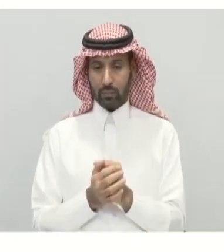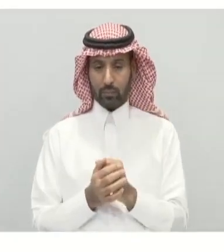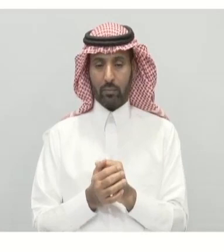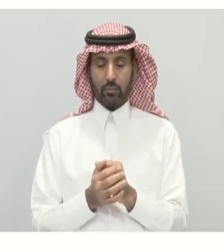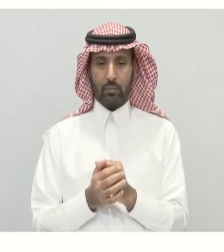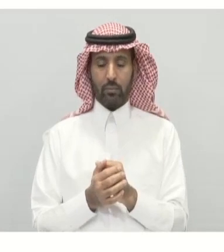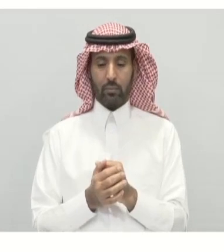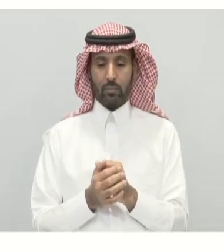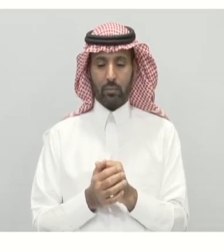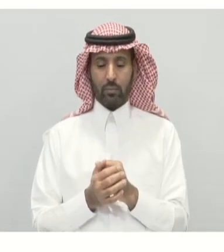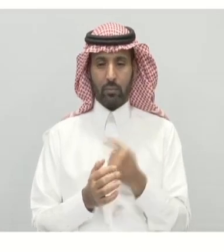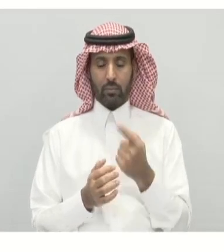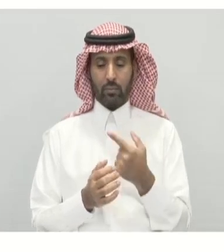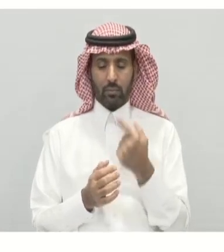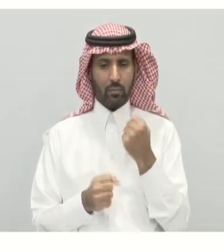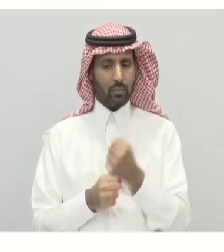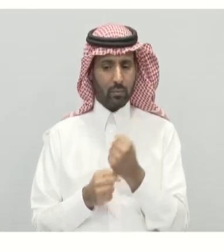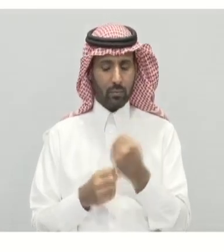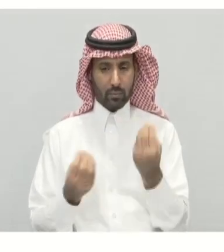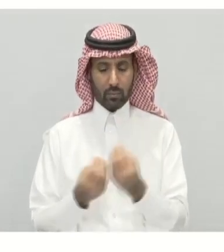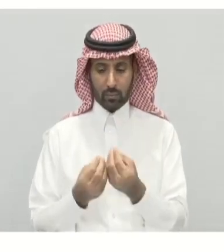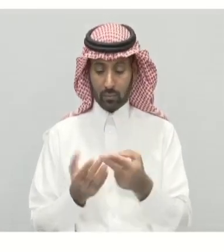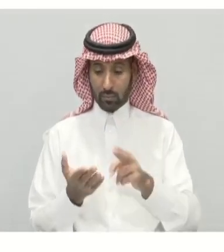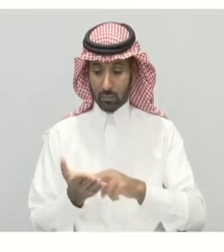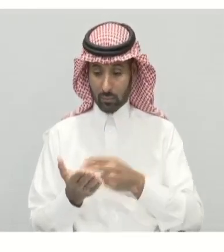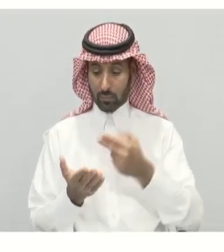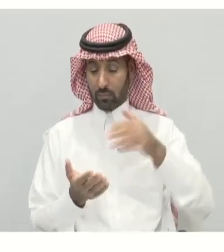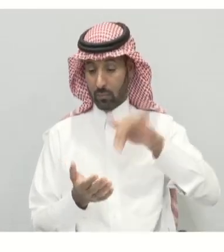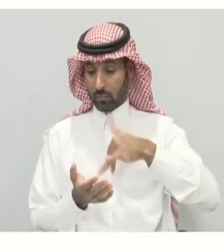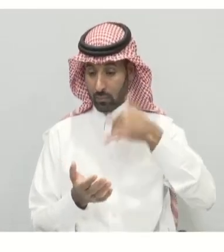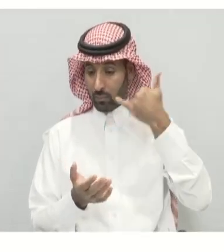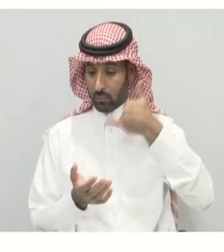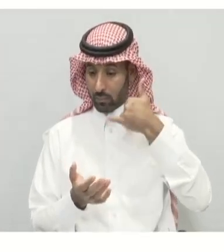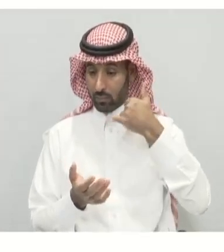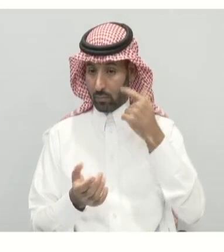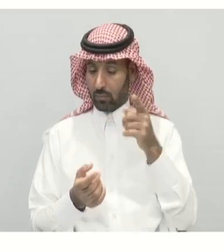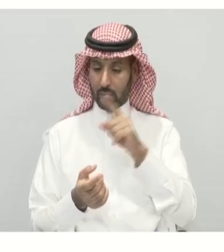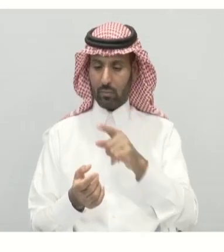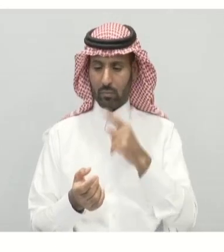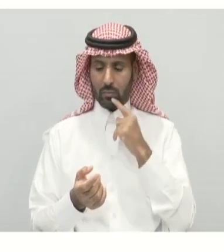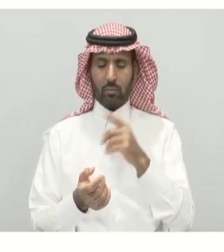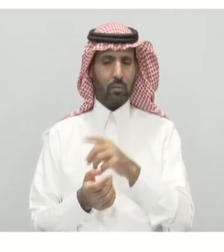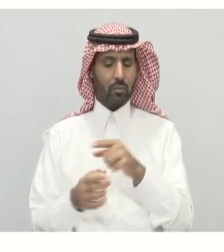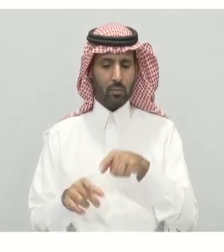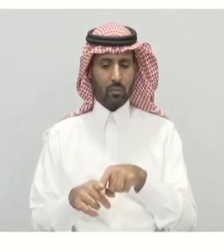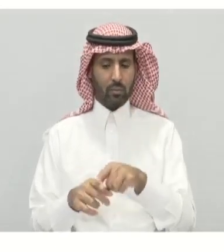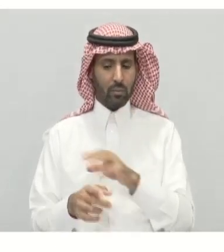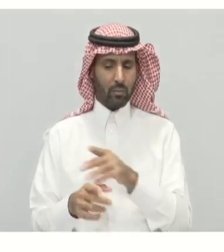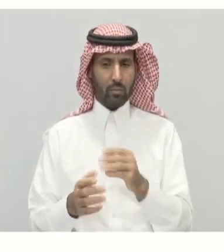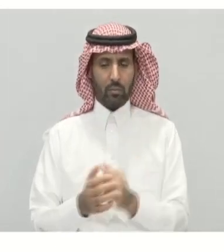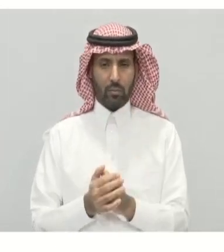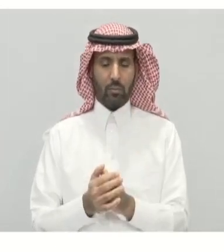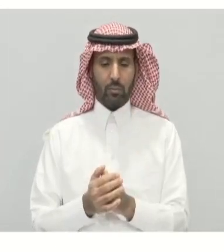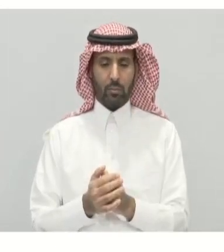Hussein. What would you do? I'm receiving many calls from everyone, they're asking me about another friend, not for